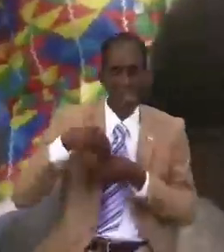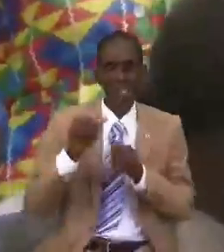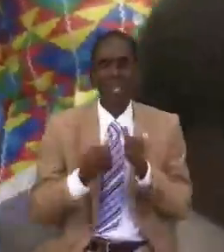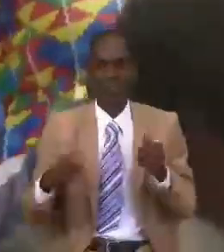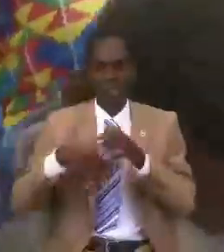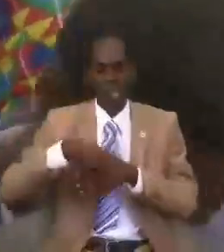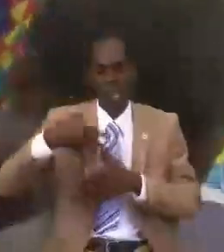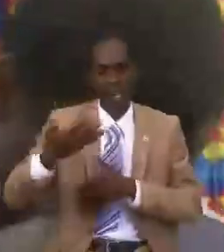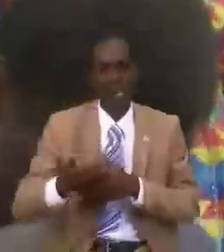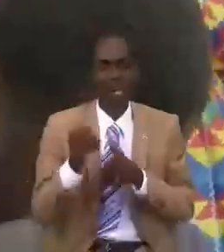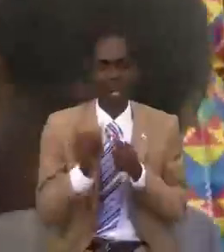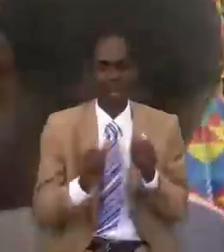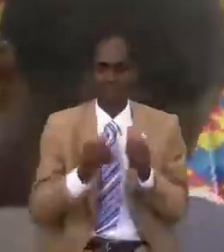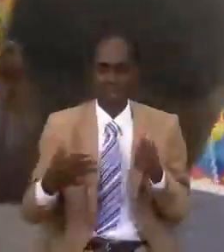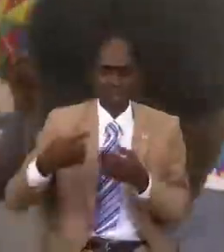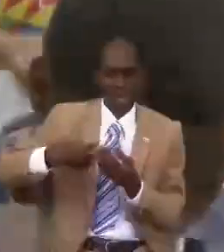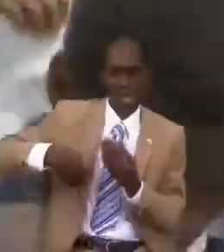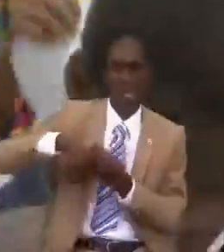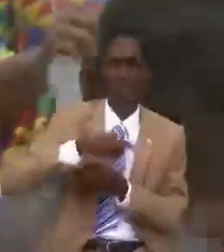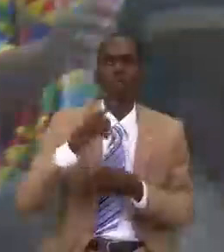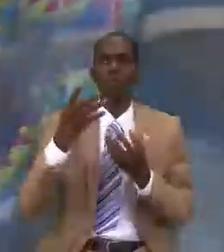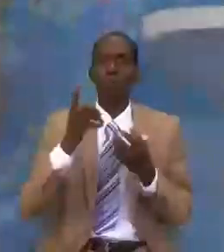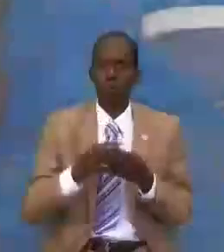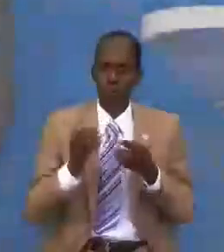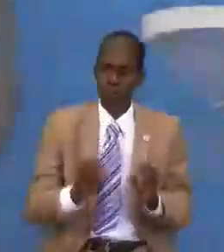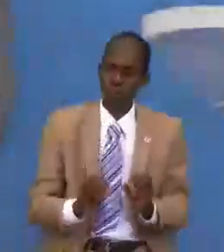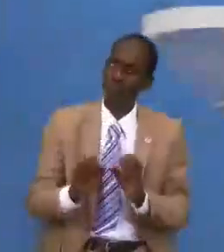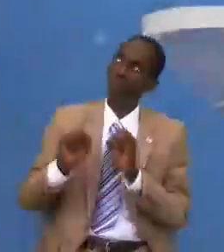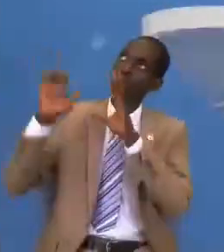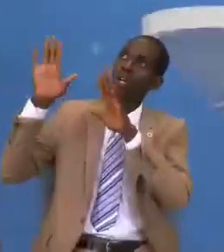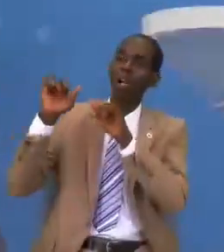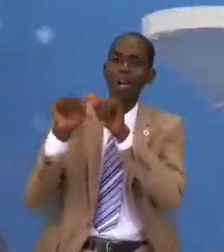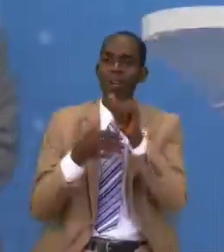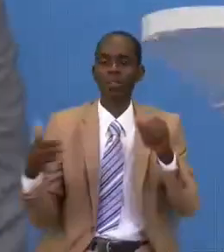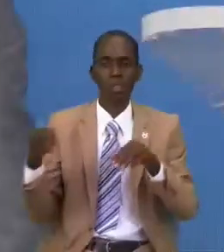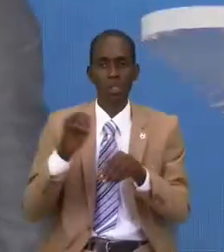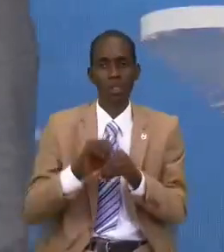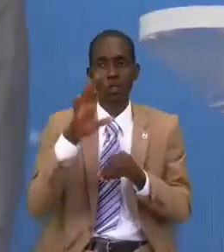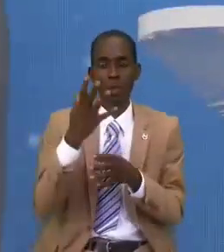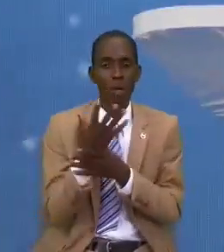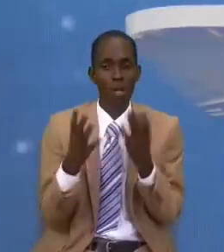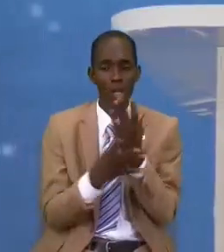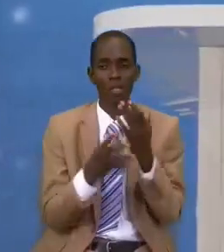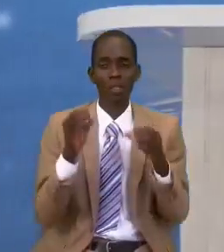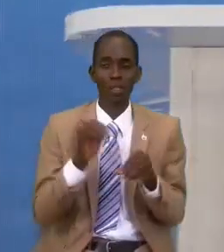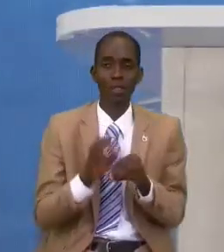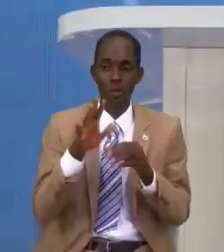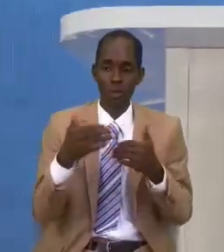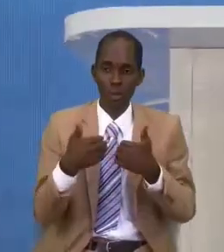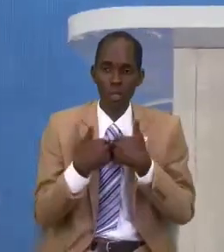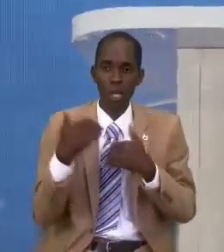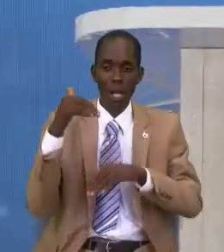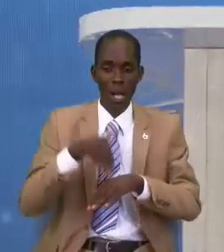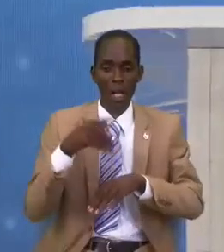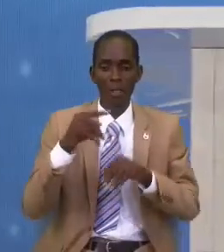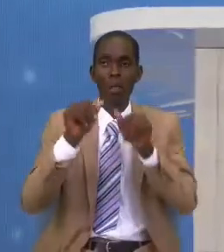lay everything in your possession at the altar of consecration before the Lord. And you are saying,